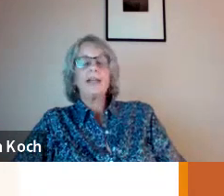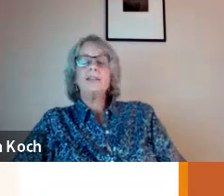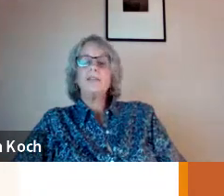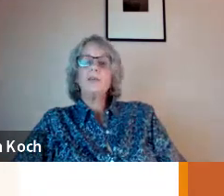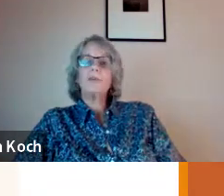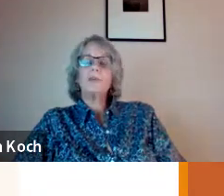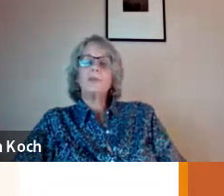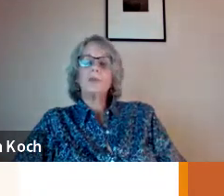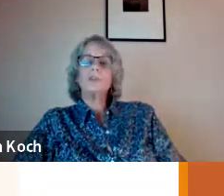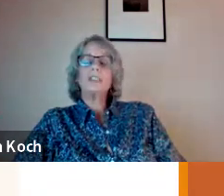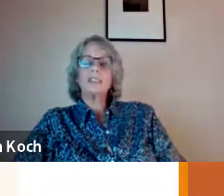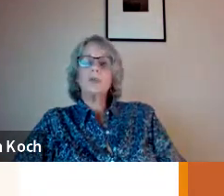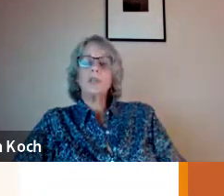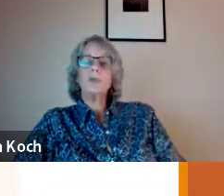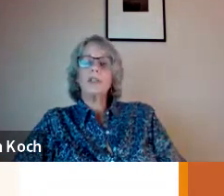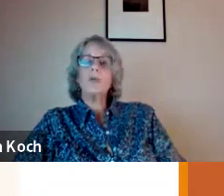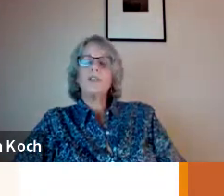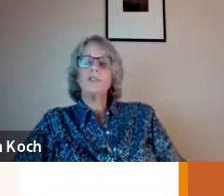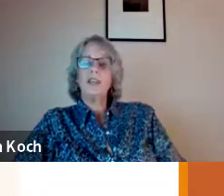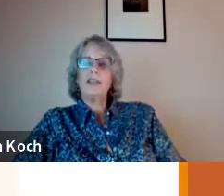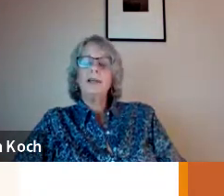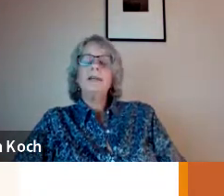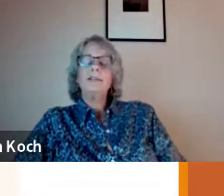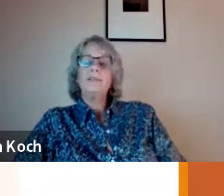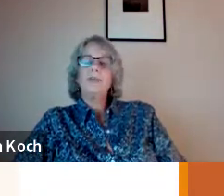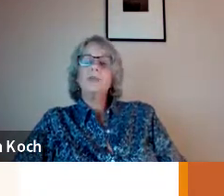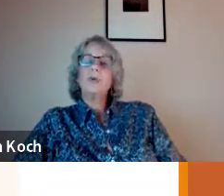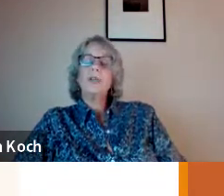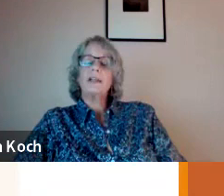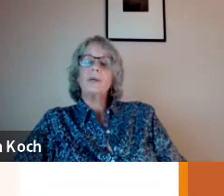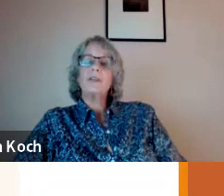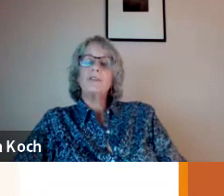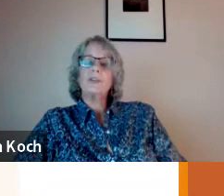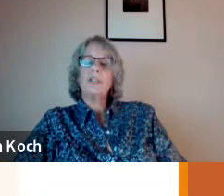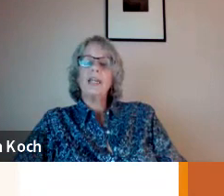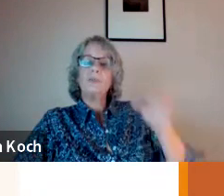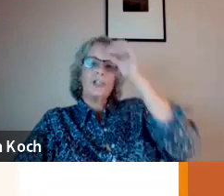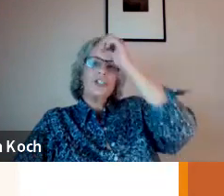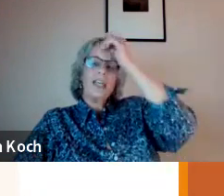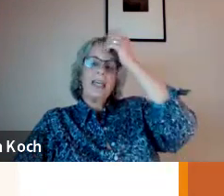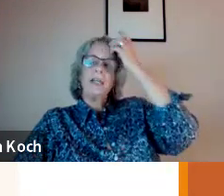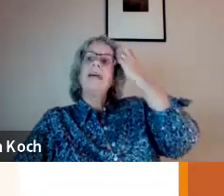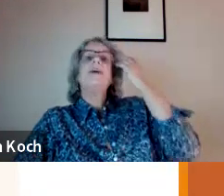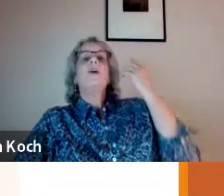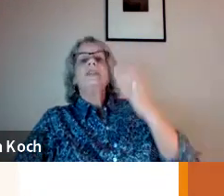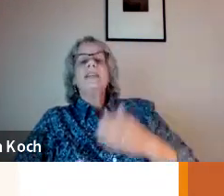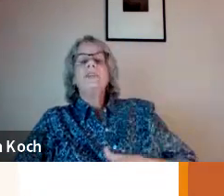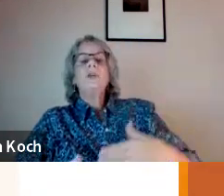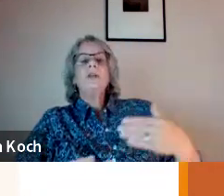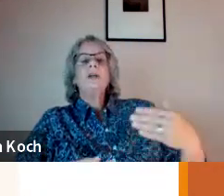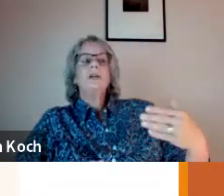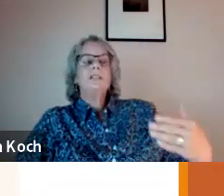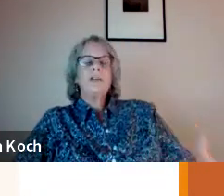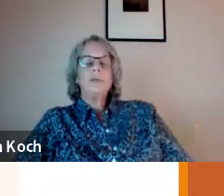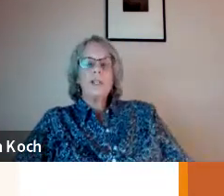We provided David with a referral to Disability Rights Pennsylvania. David was working there with an attorney named Rich King.